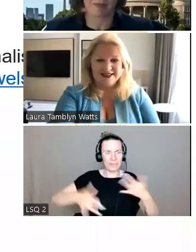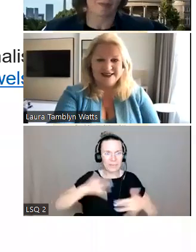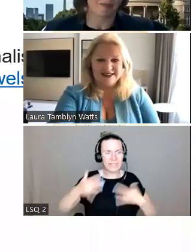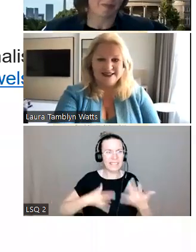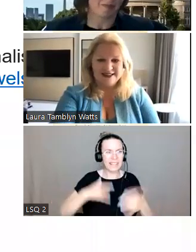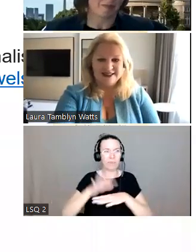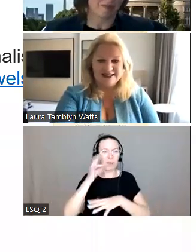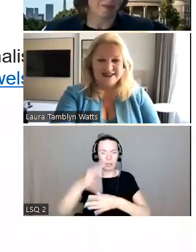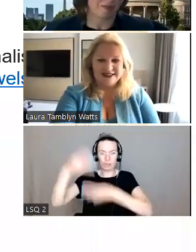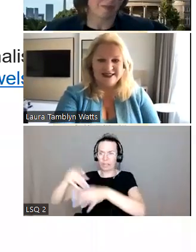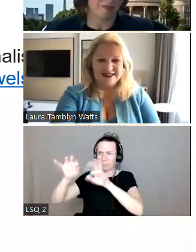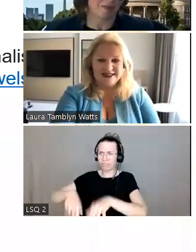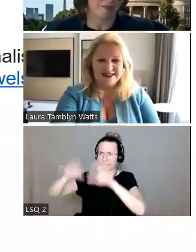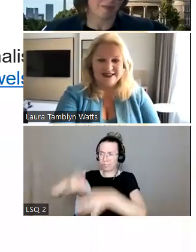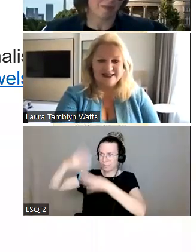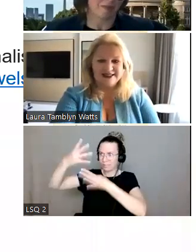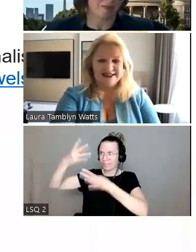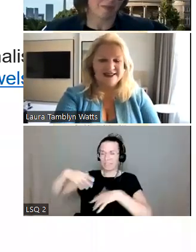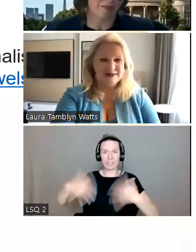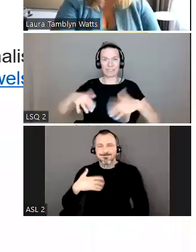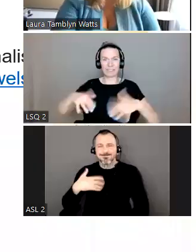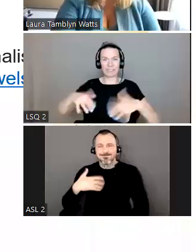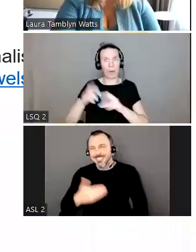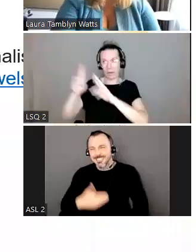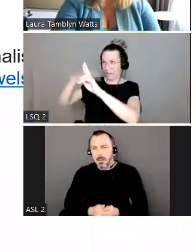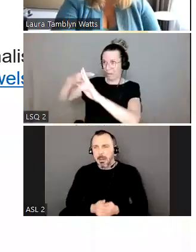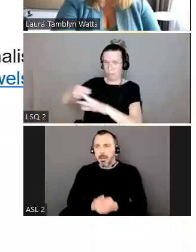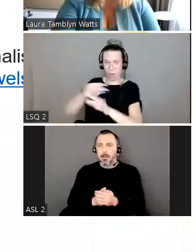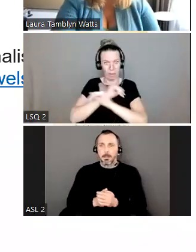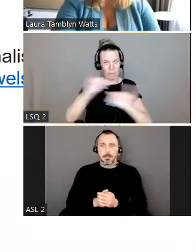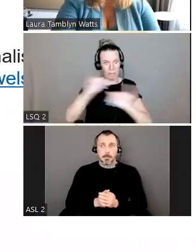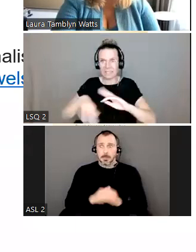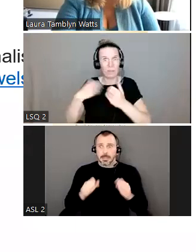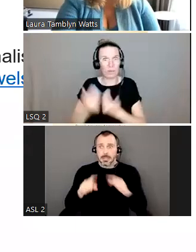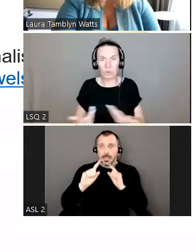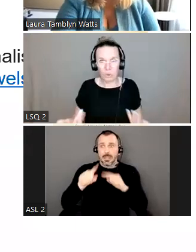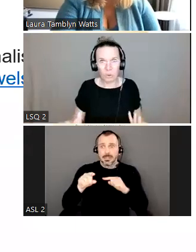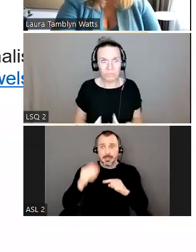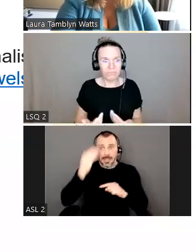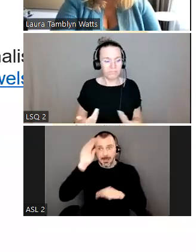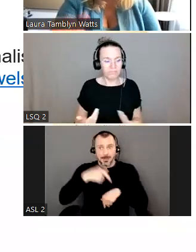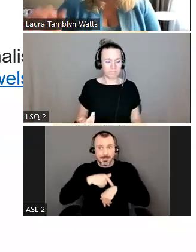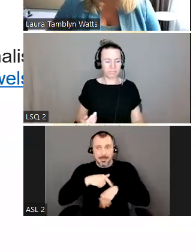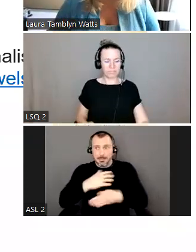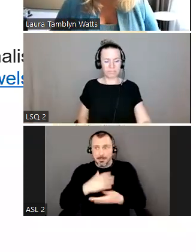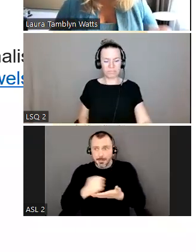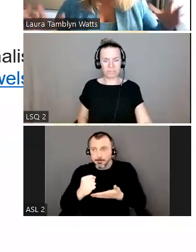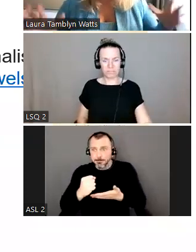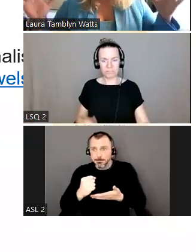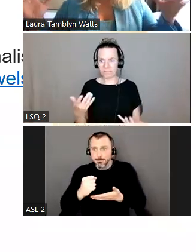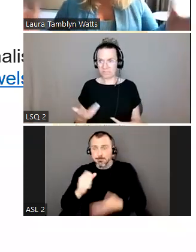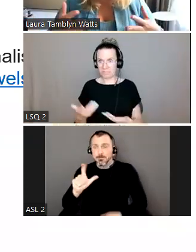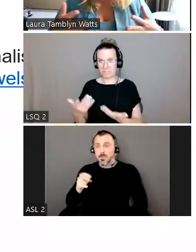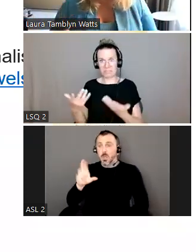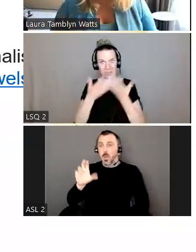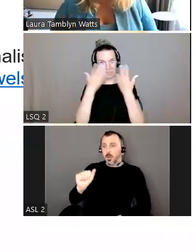questions. We've had quite a few coming through. I don't know if we have any time for any question. Laura, what do you think? I have